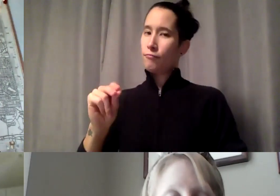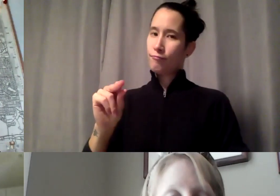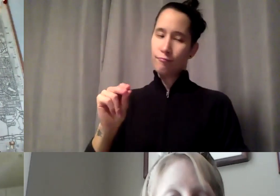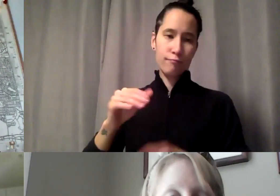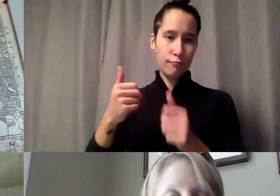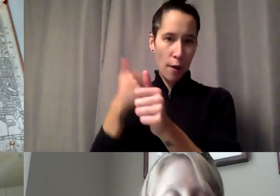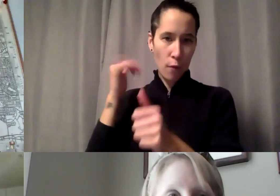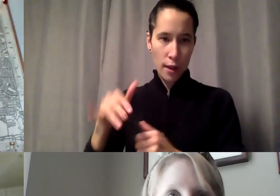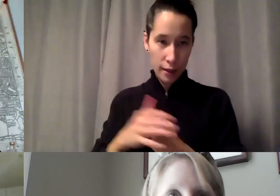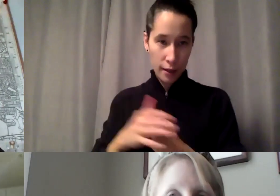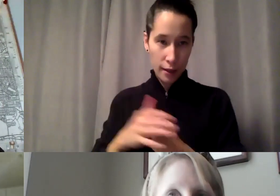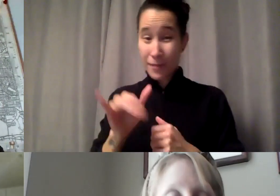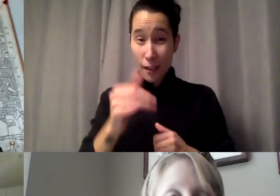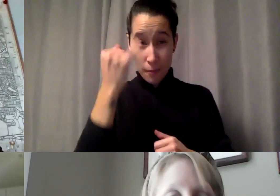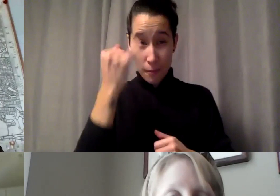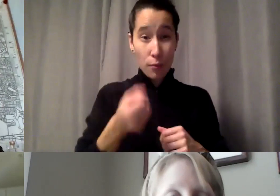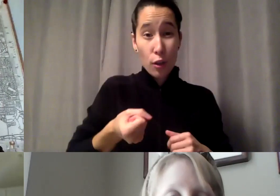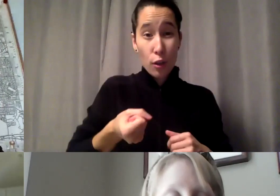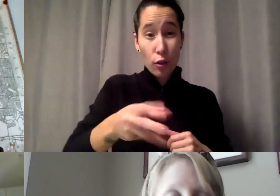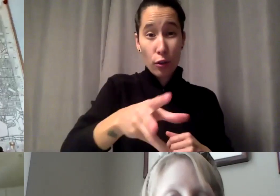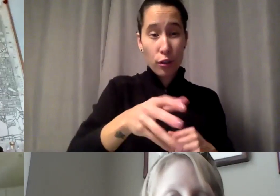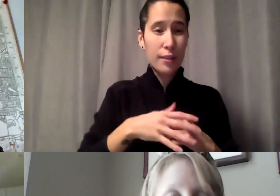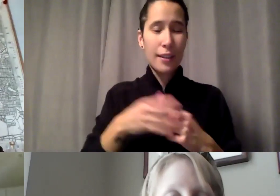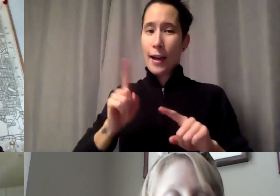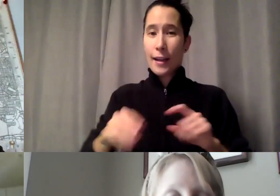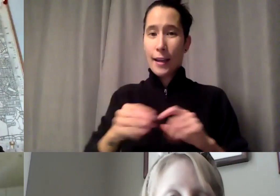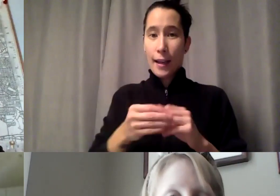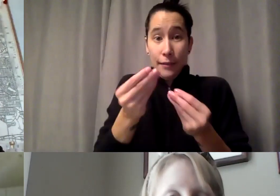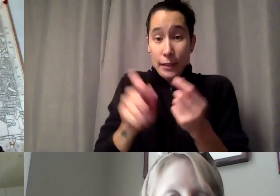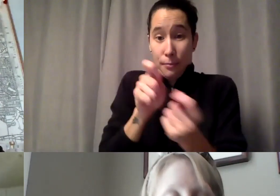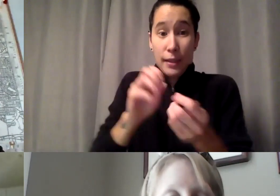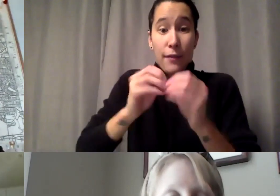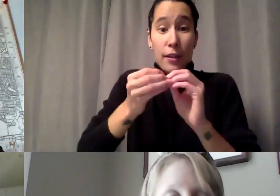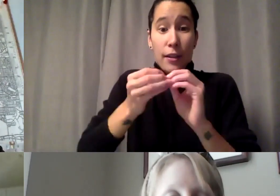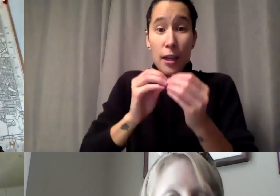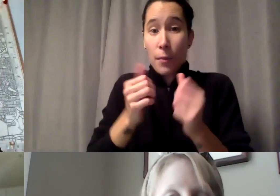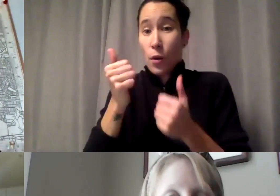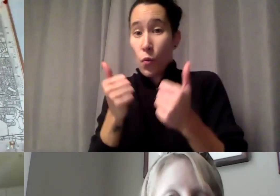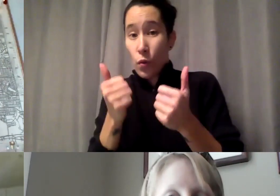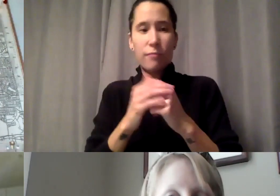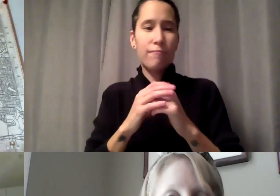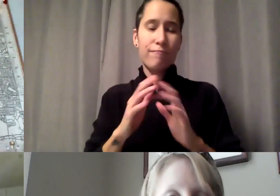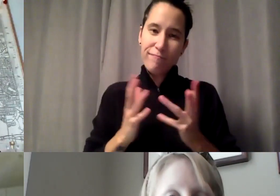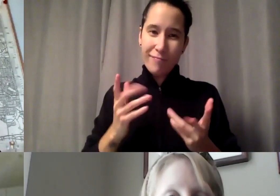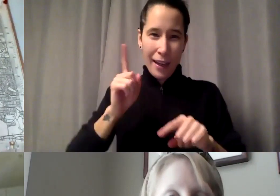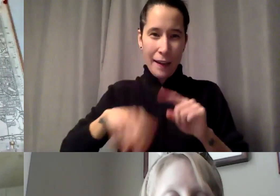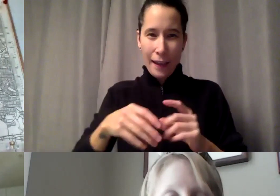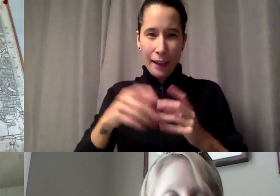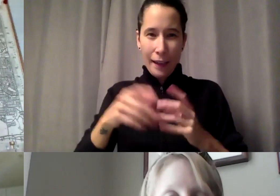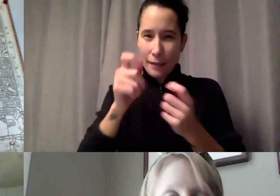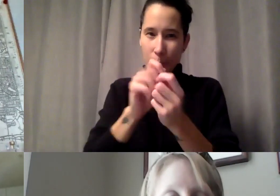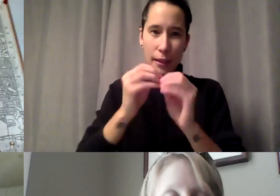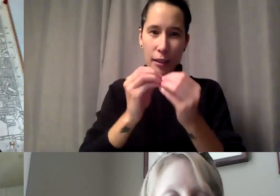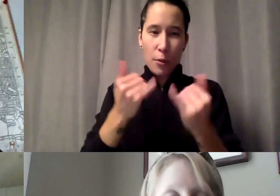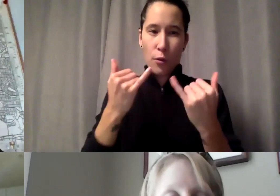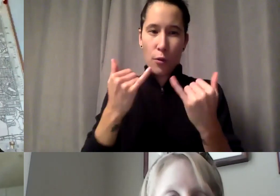curling. I can't give that number right now of what isn't okay. Start small. There's going to be guidance on adult